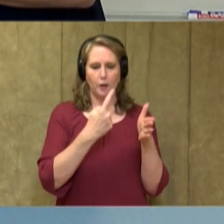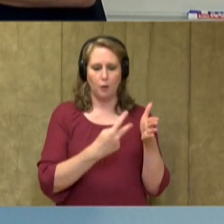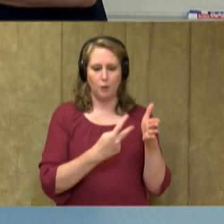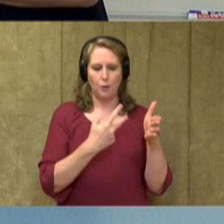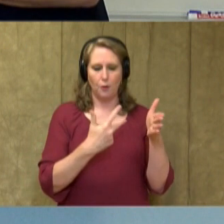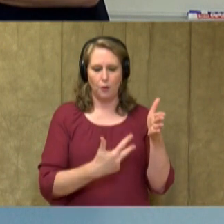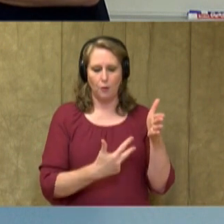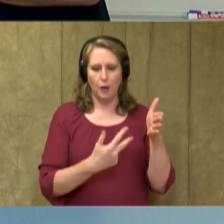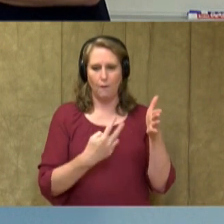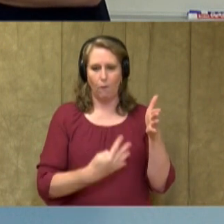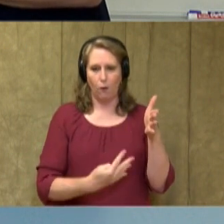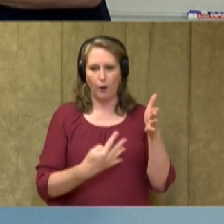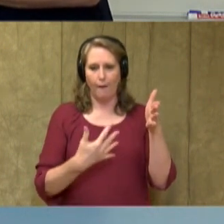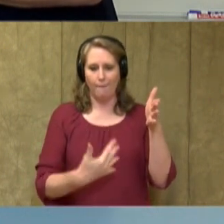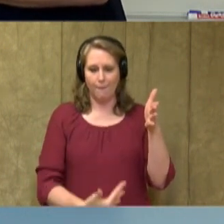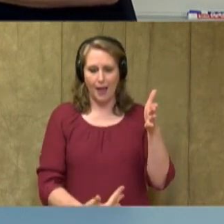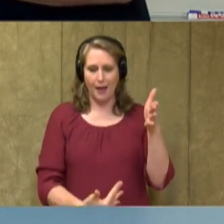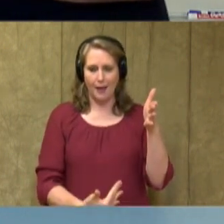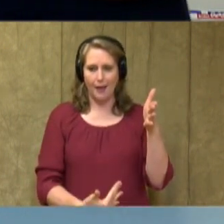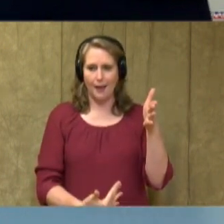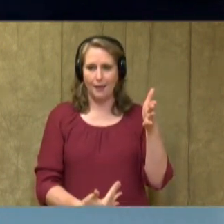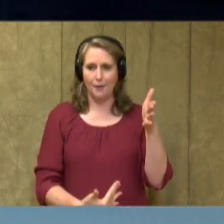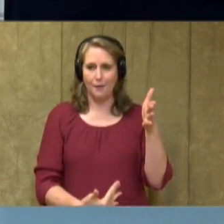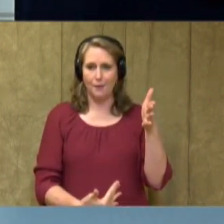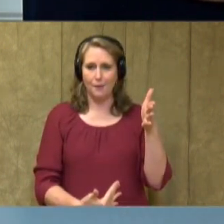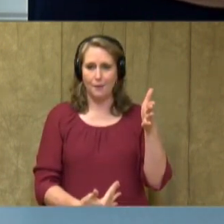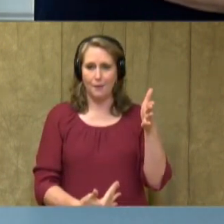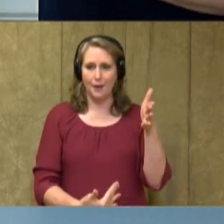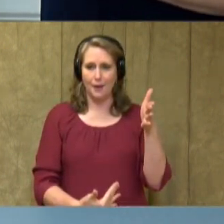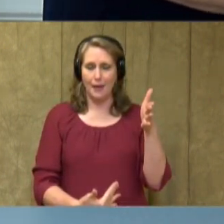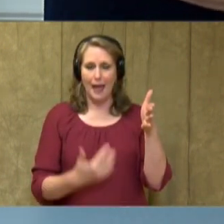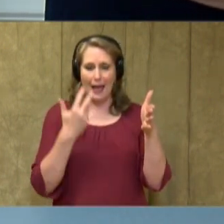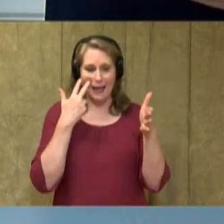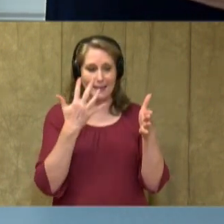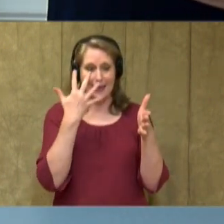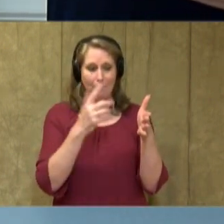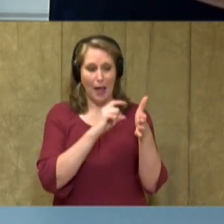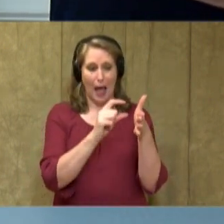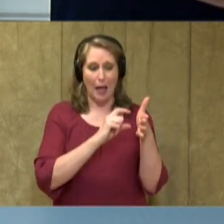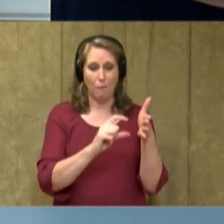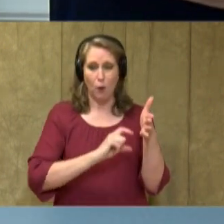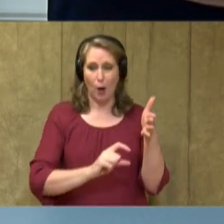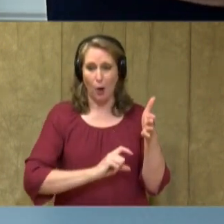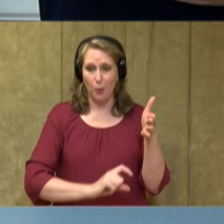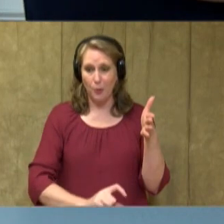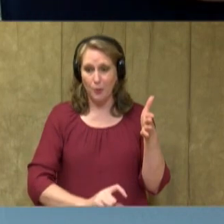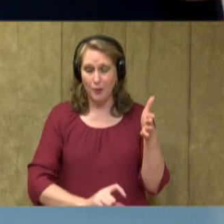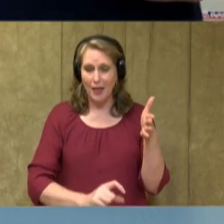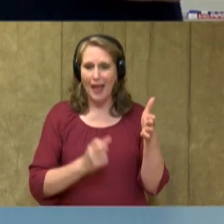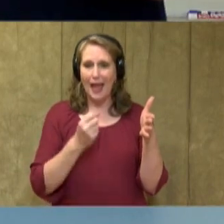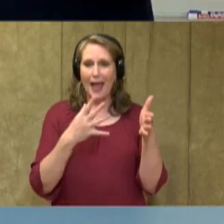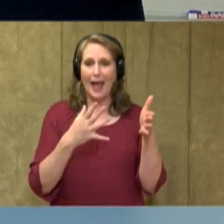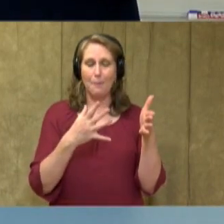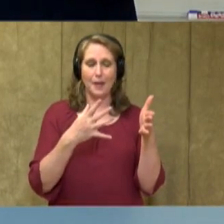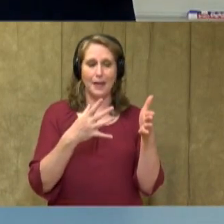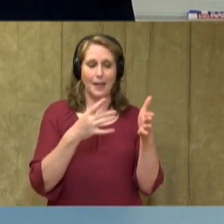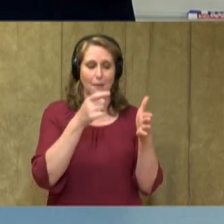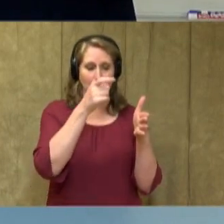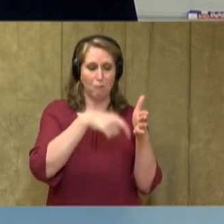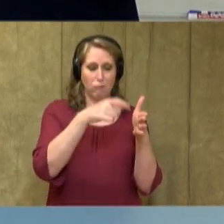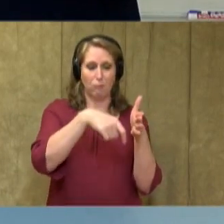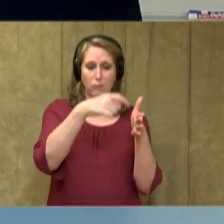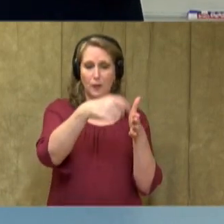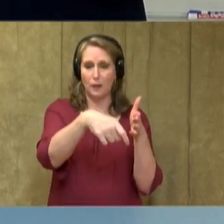2, 3, 4, 5. I see 5 rows. And how many are in each row?